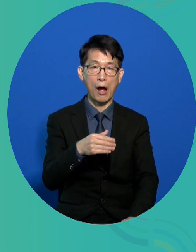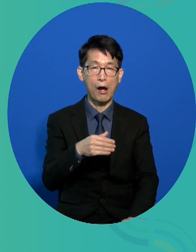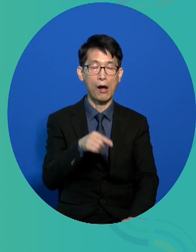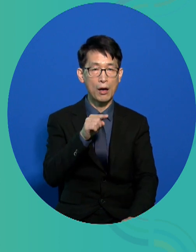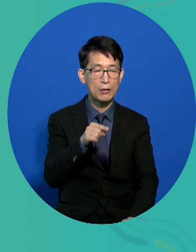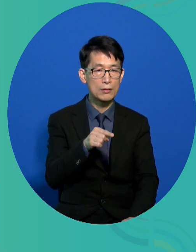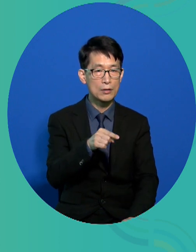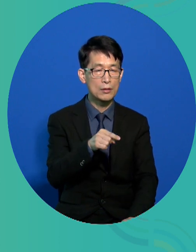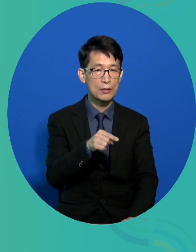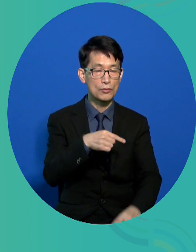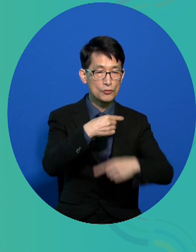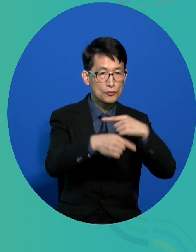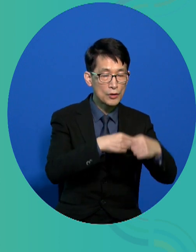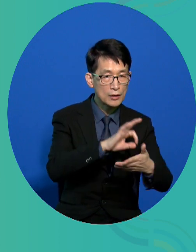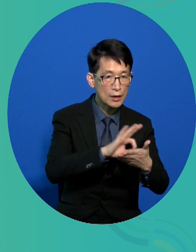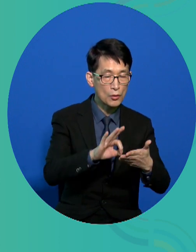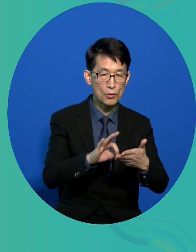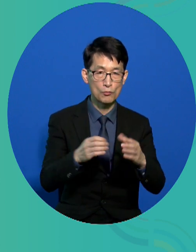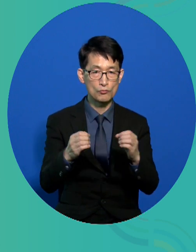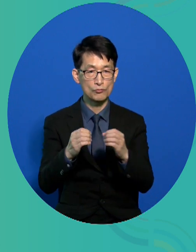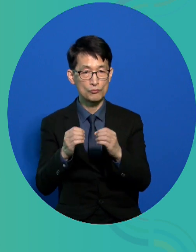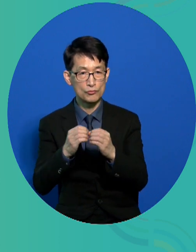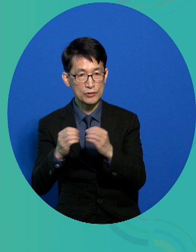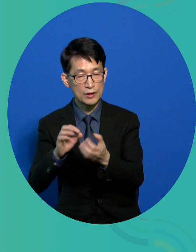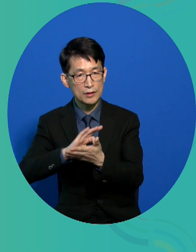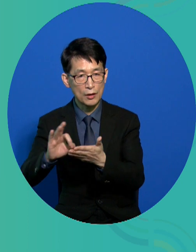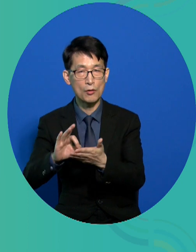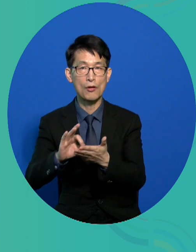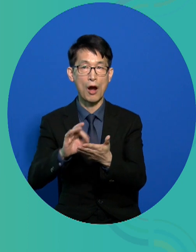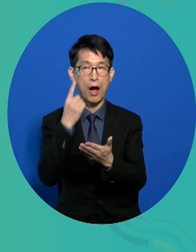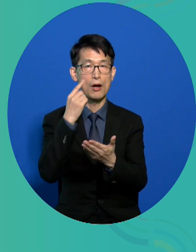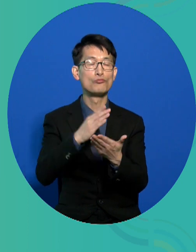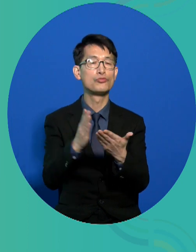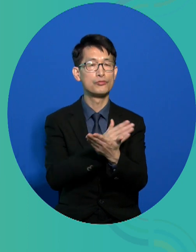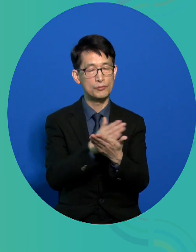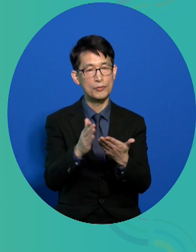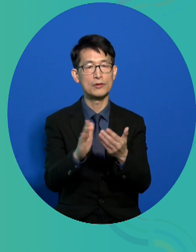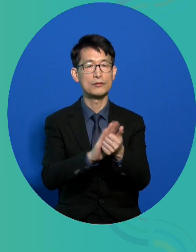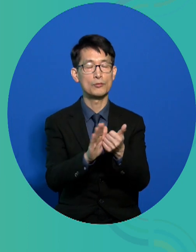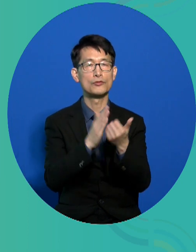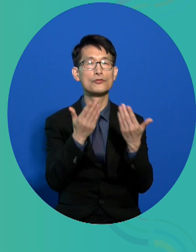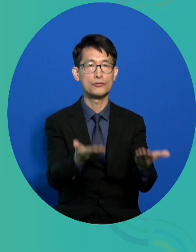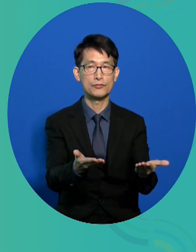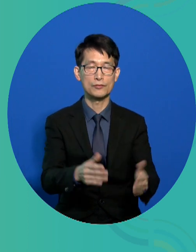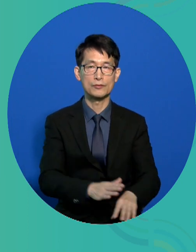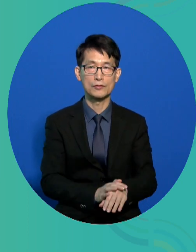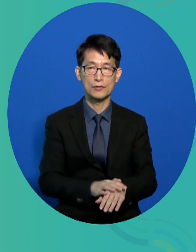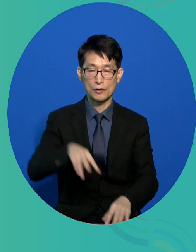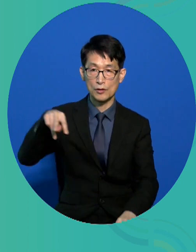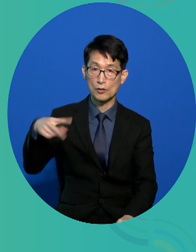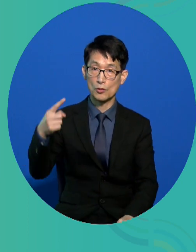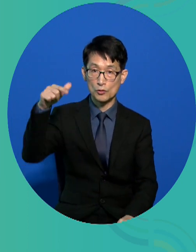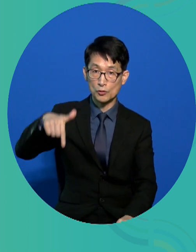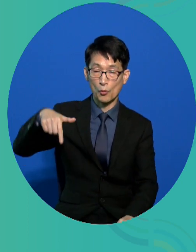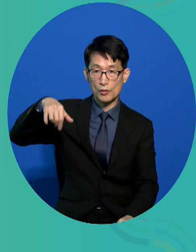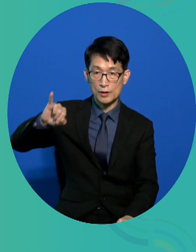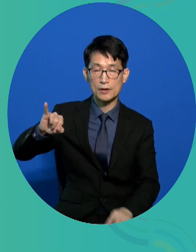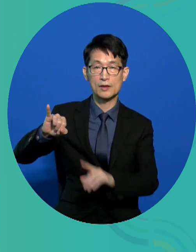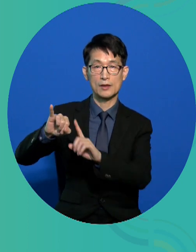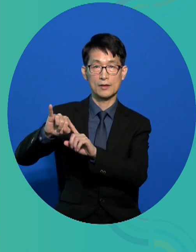support, depending on whether they are those with hearing disability or not, can be differentiated into CART